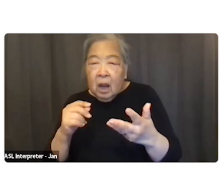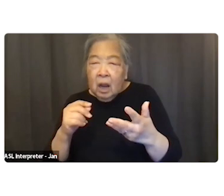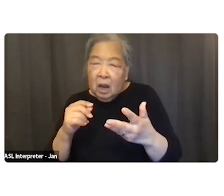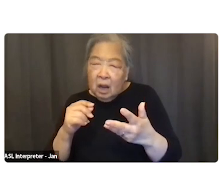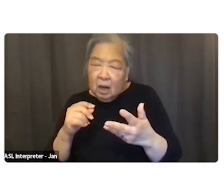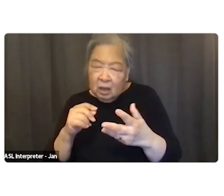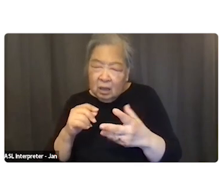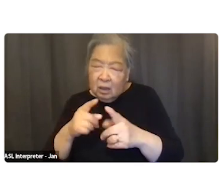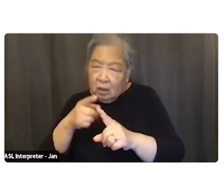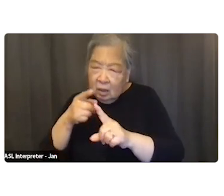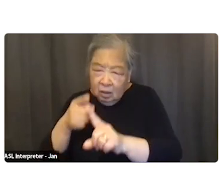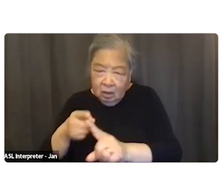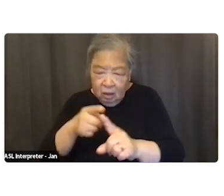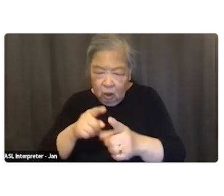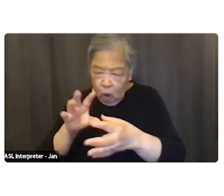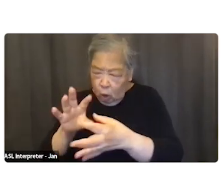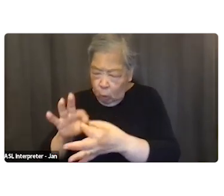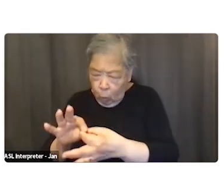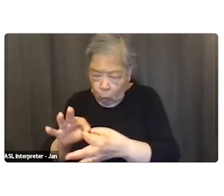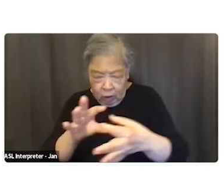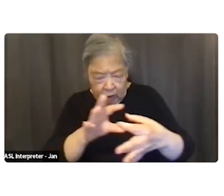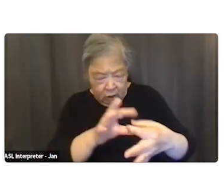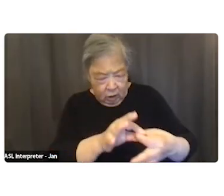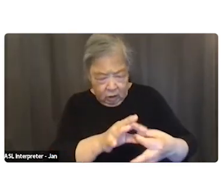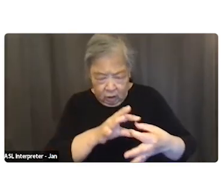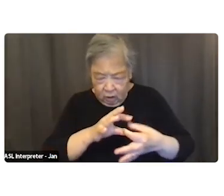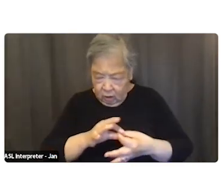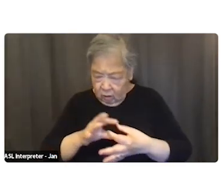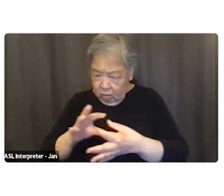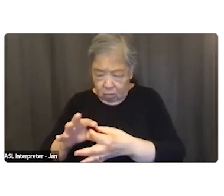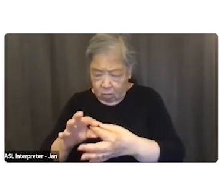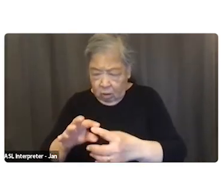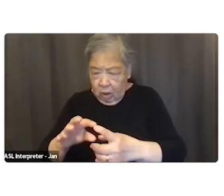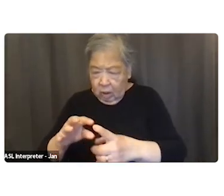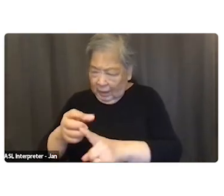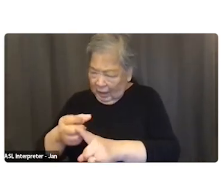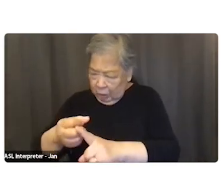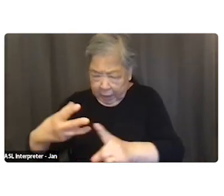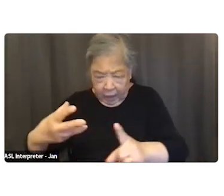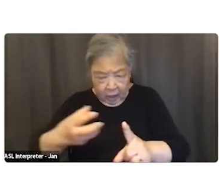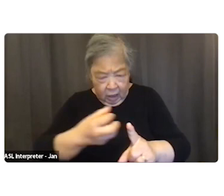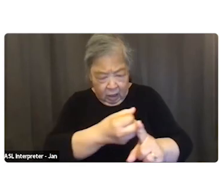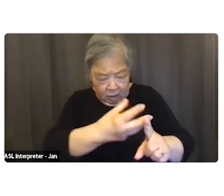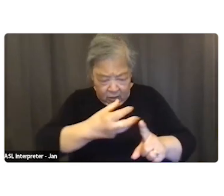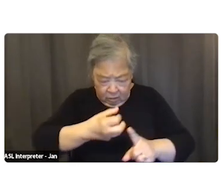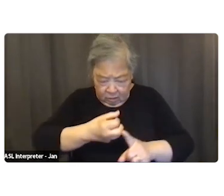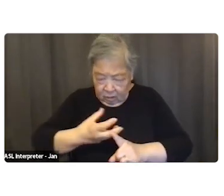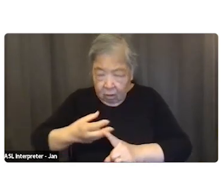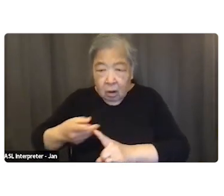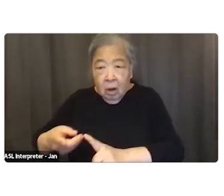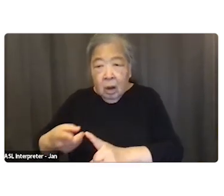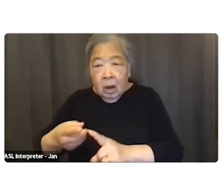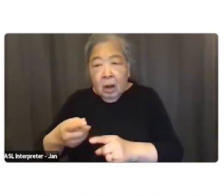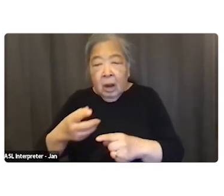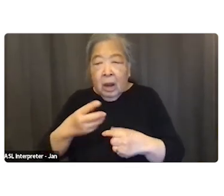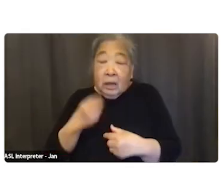gives a little bit more expansion in terms of experience as opposed to a